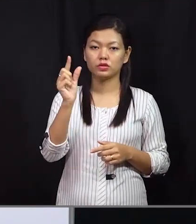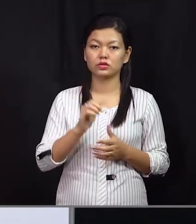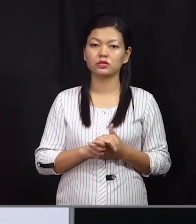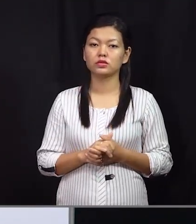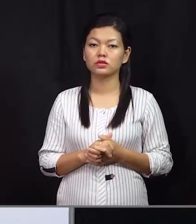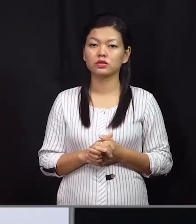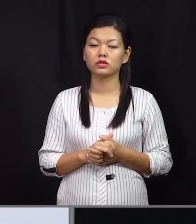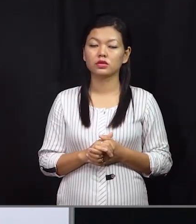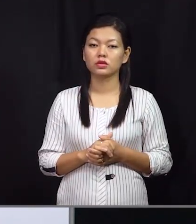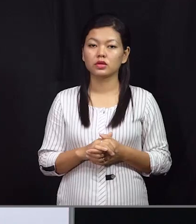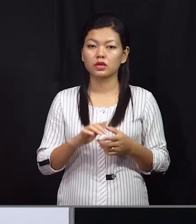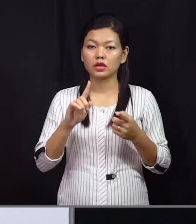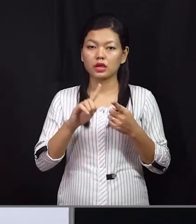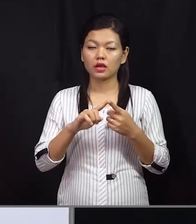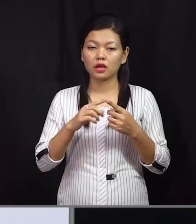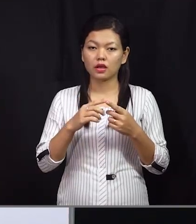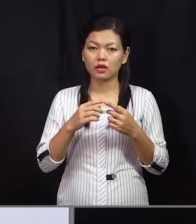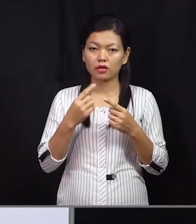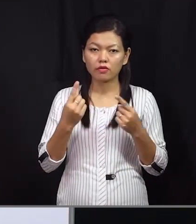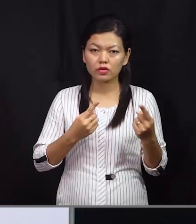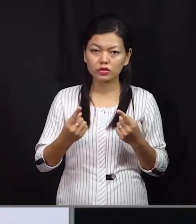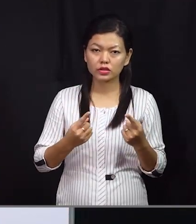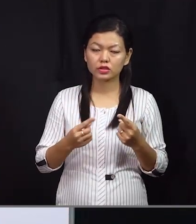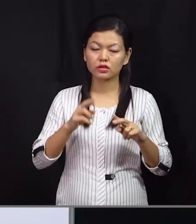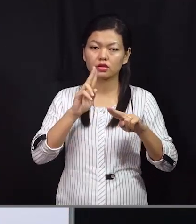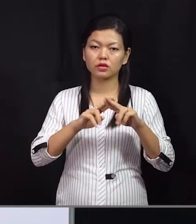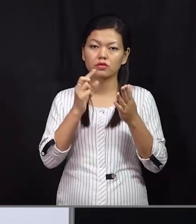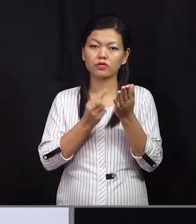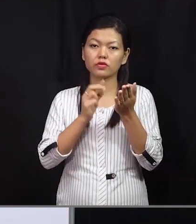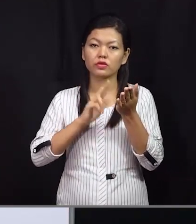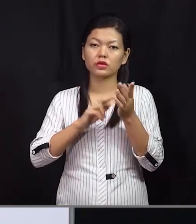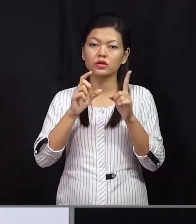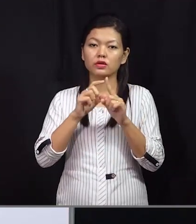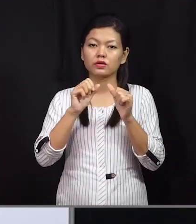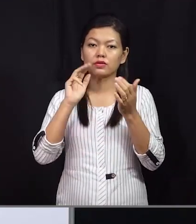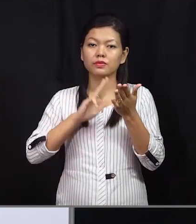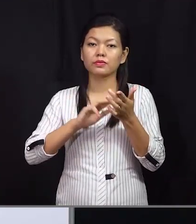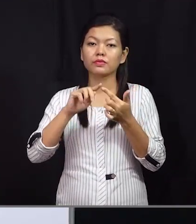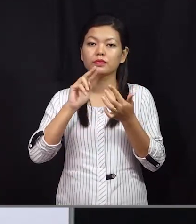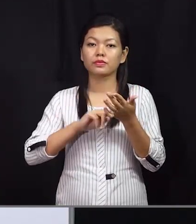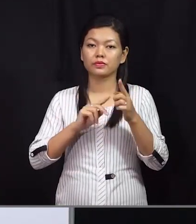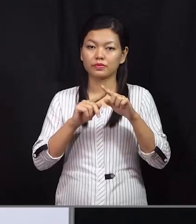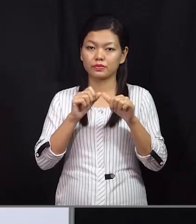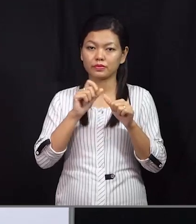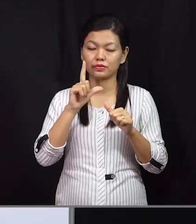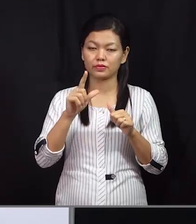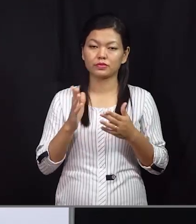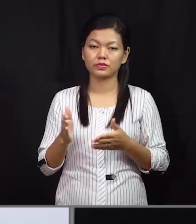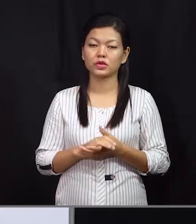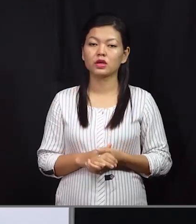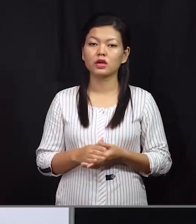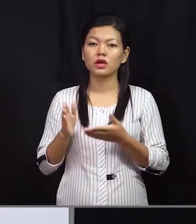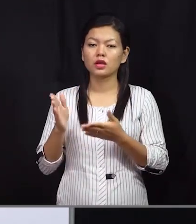Now, since you have already taken up commerce, okay, we will be studying more about business. So when I